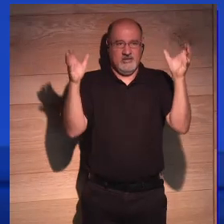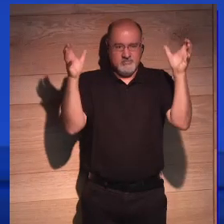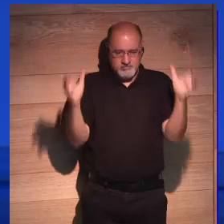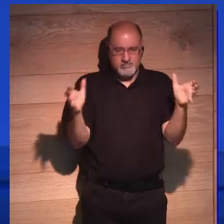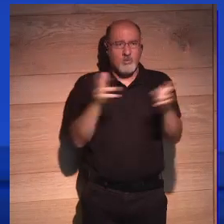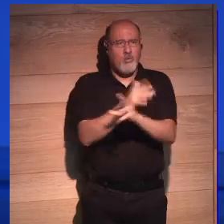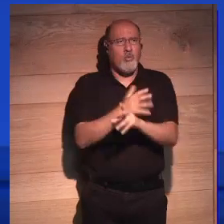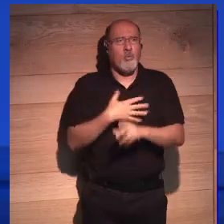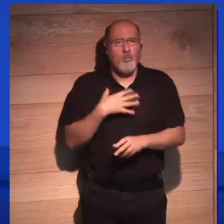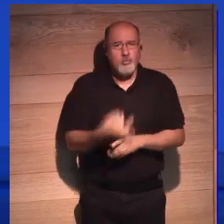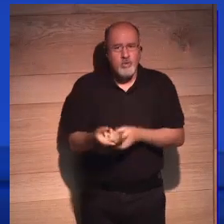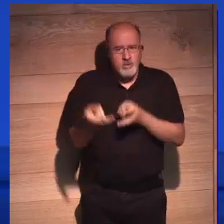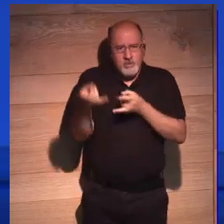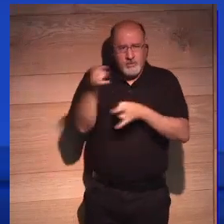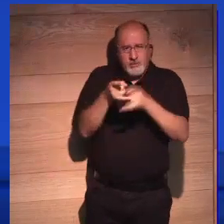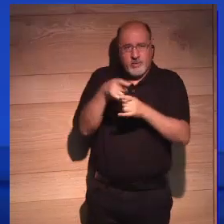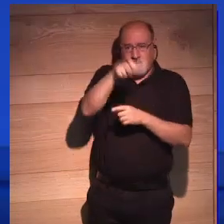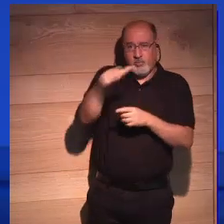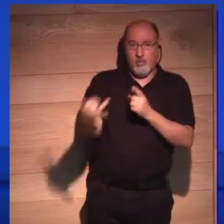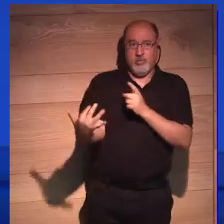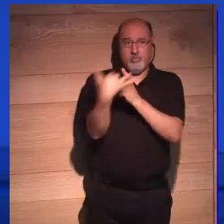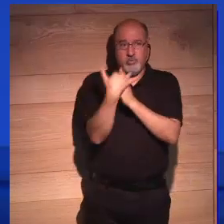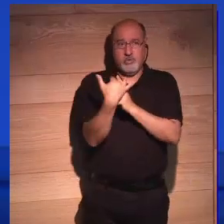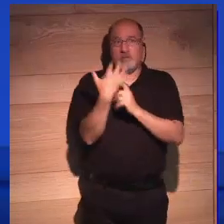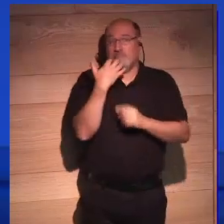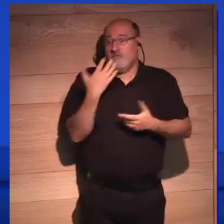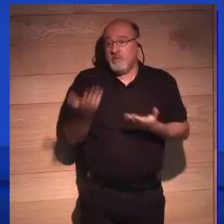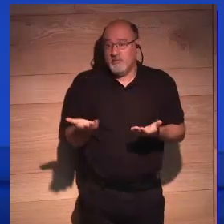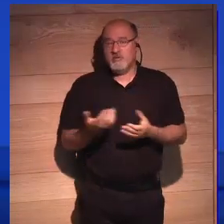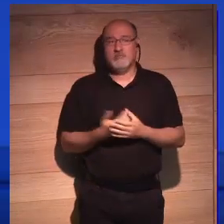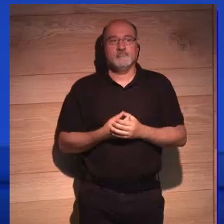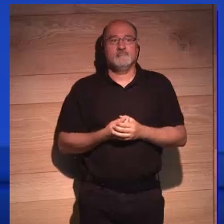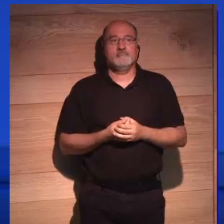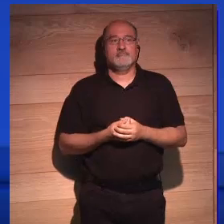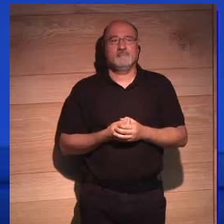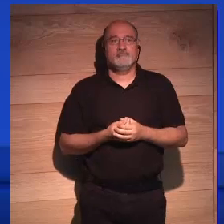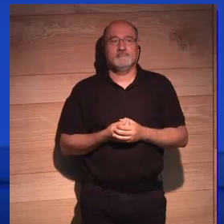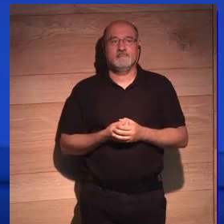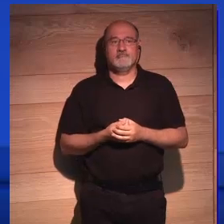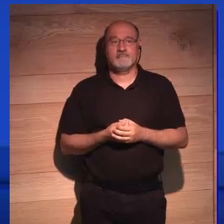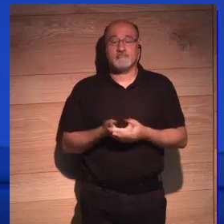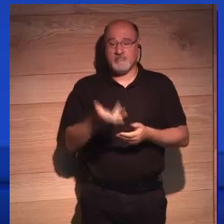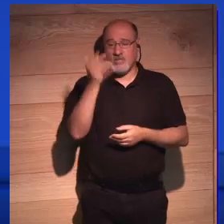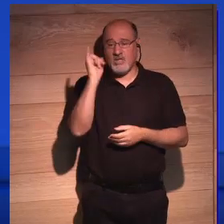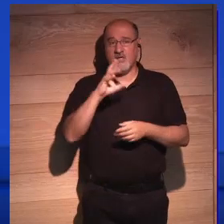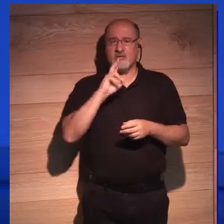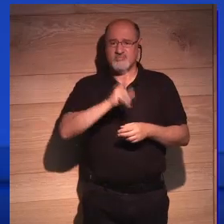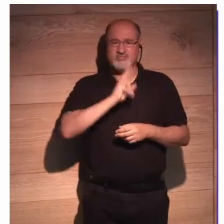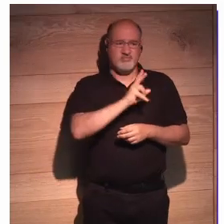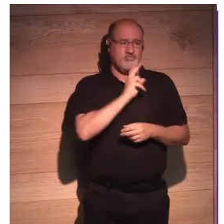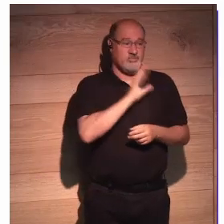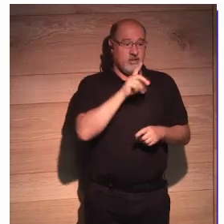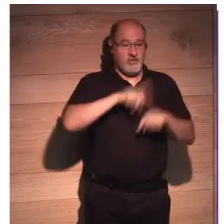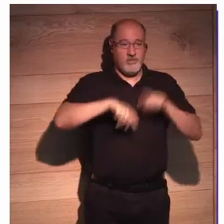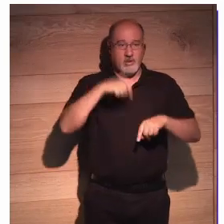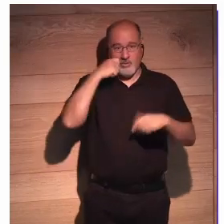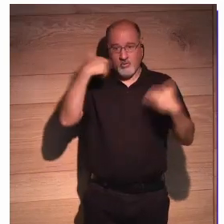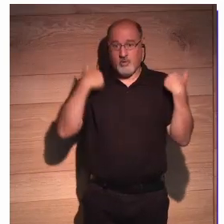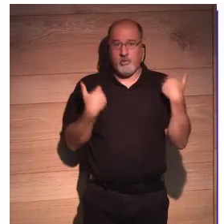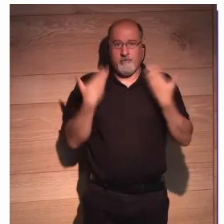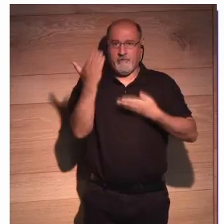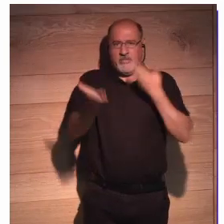is particularly good at. Firstly, there's physiological responses from your audience. If you were